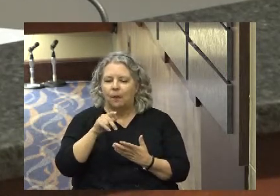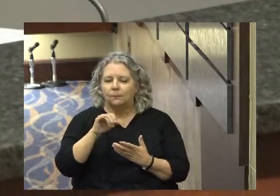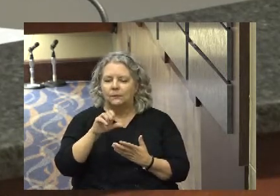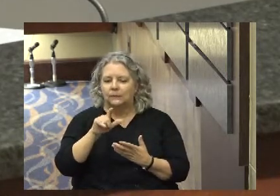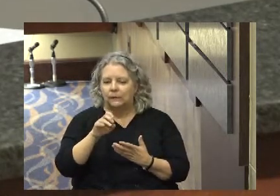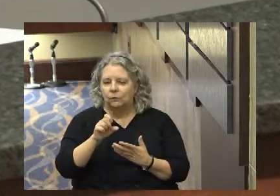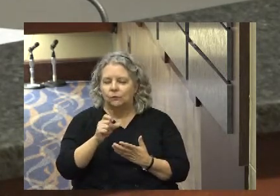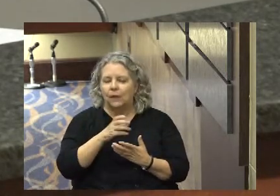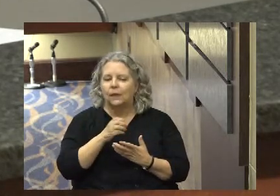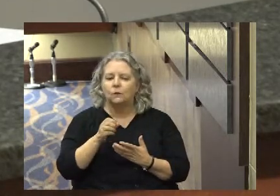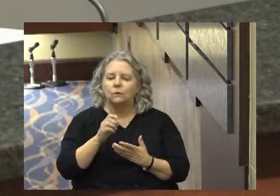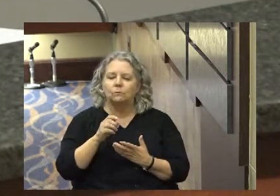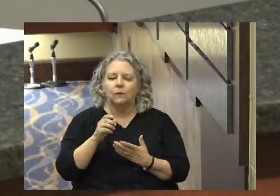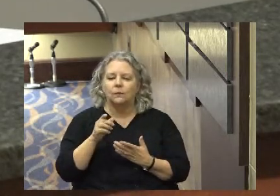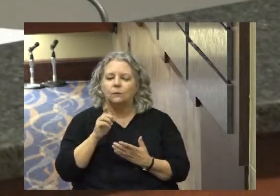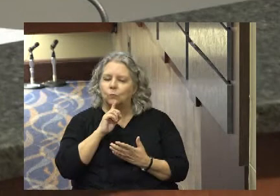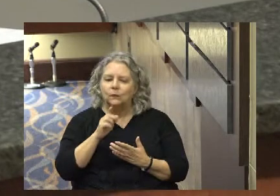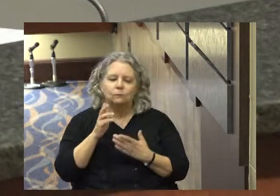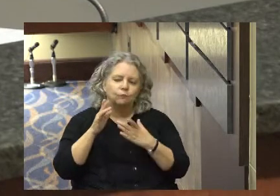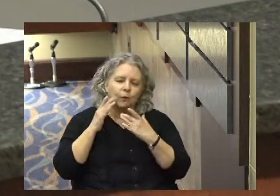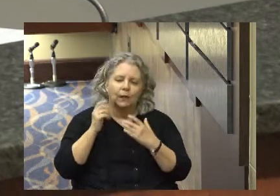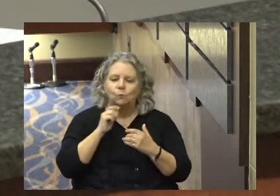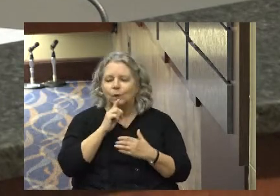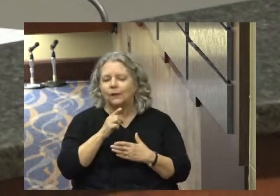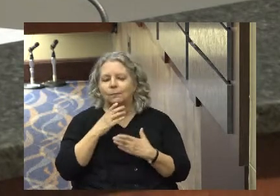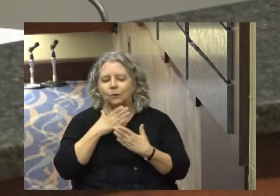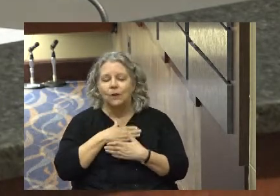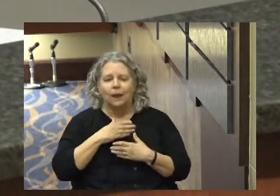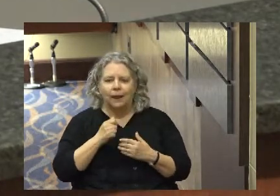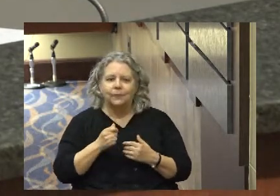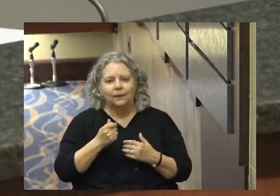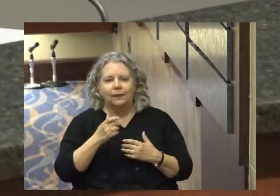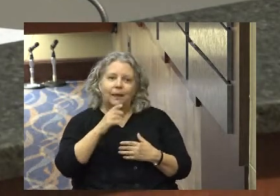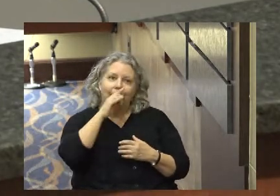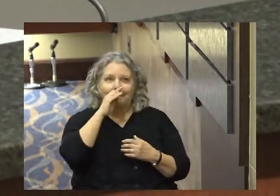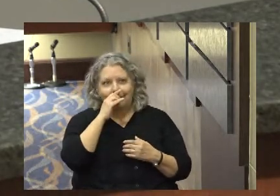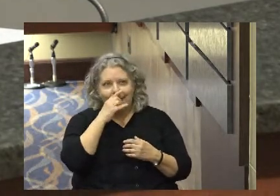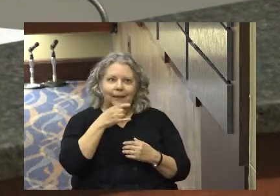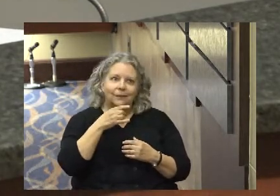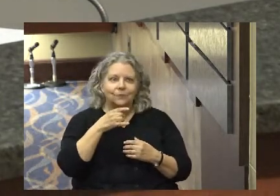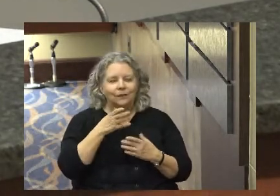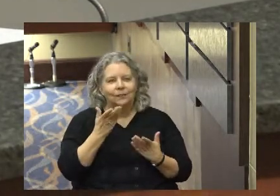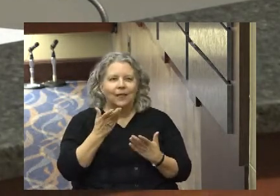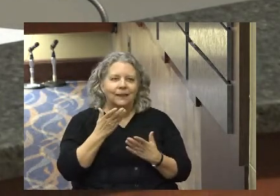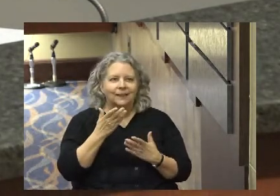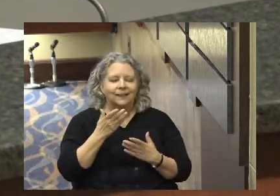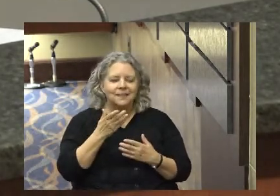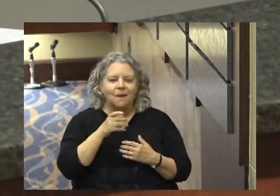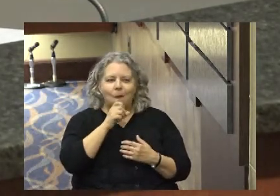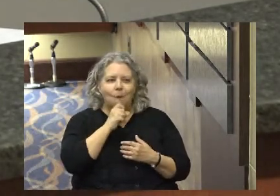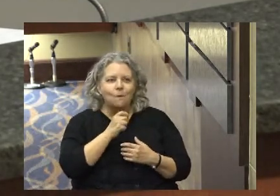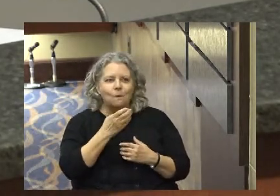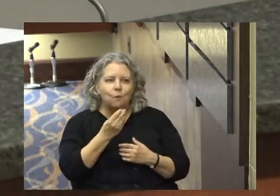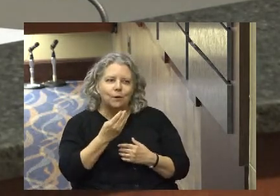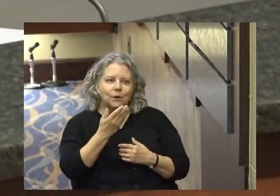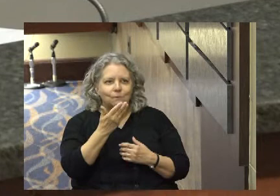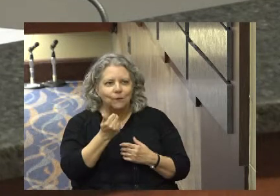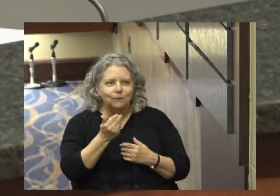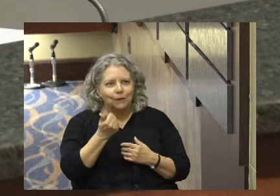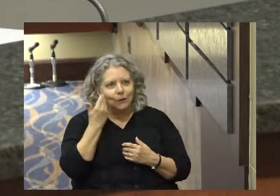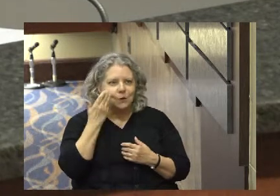that work, and then these goofy 14, 15-year-old kids that didn't realize what their youth pastor was roping them into, and then being up on the